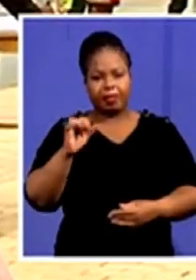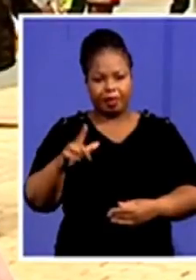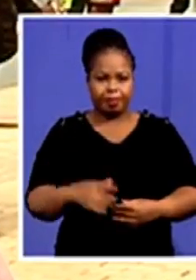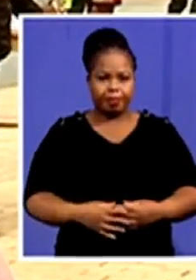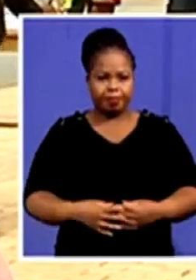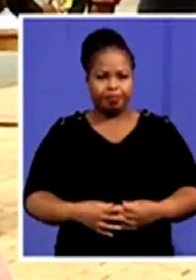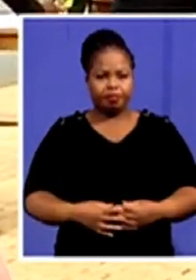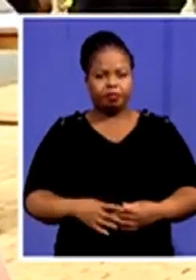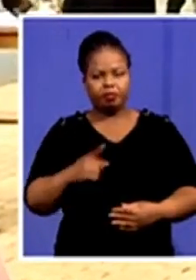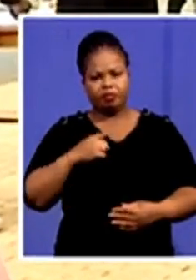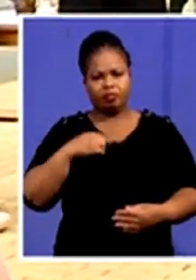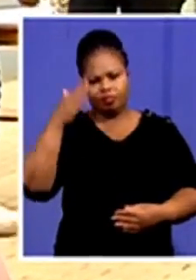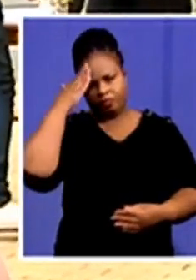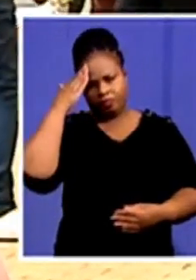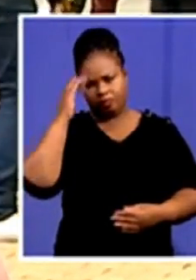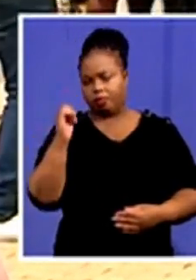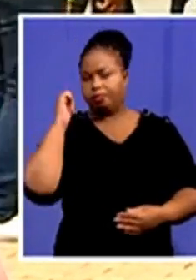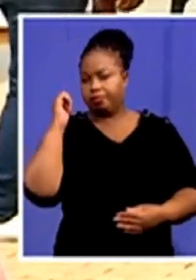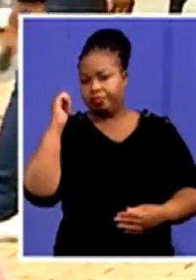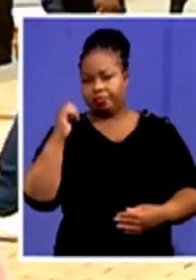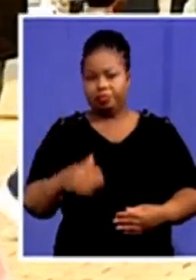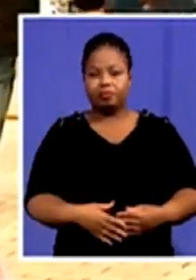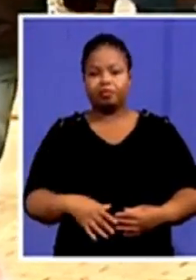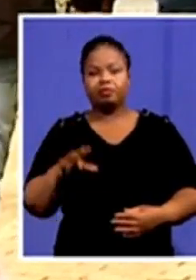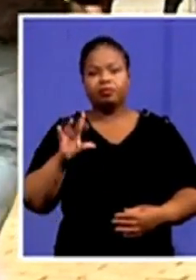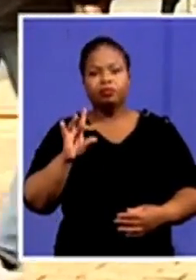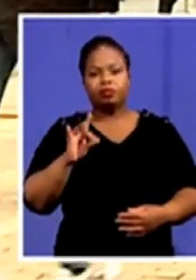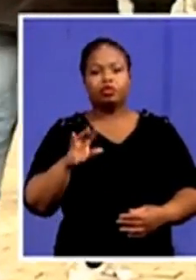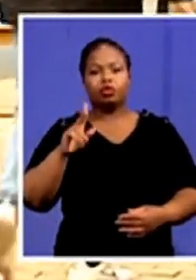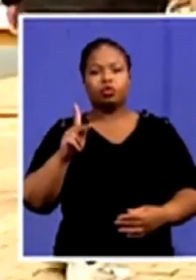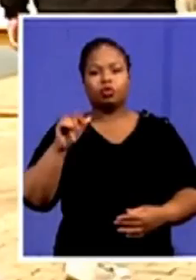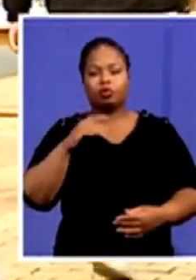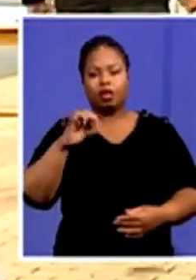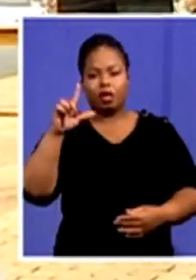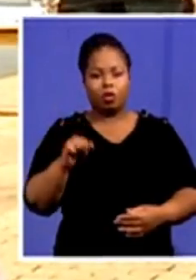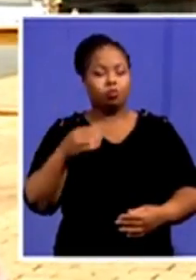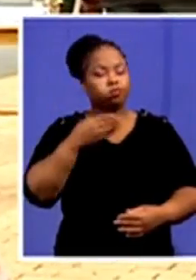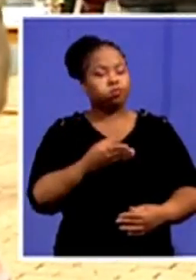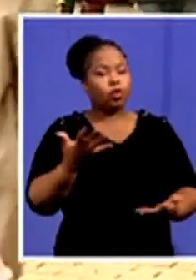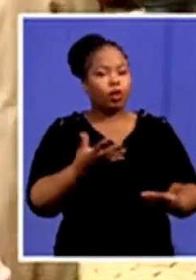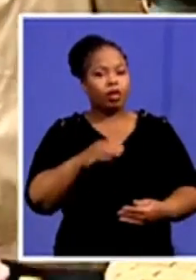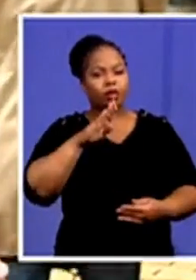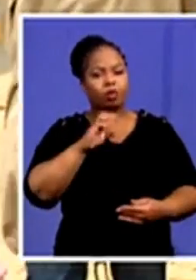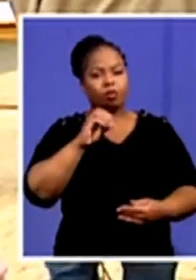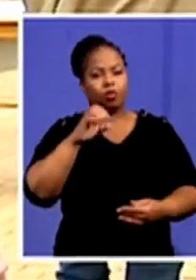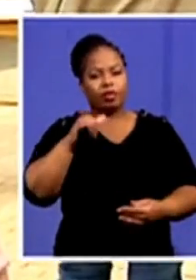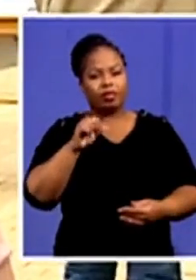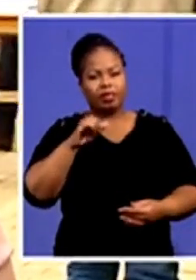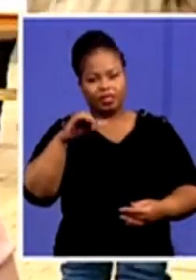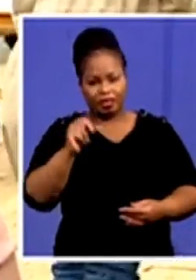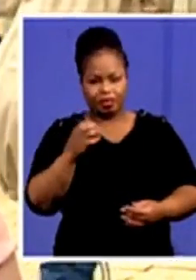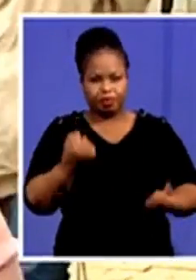Tuesday, Khumalo appeared at the Boyson's court. And his case was then moved to this Johannesburg Magistrates